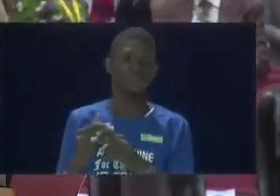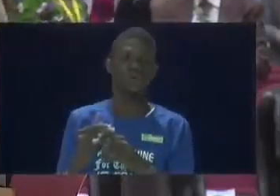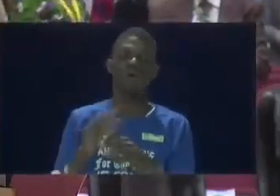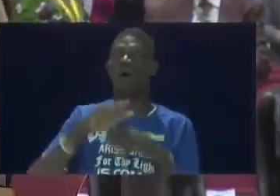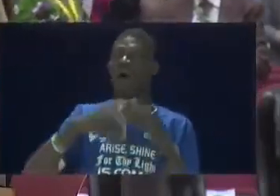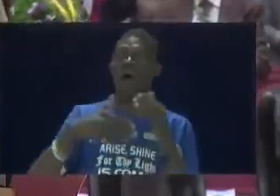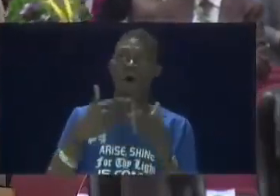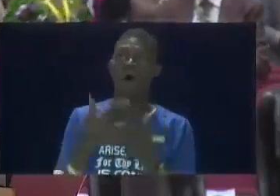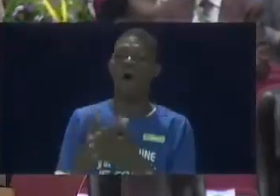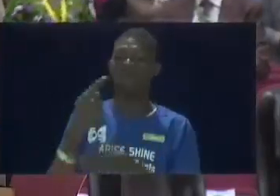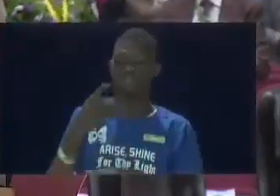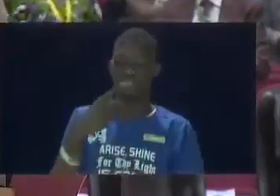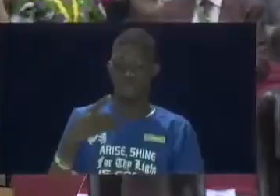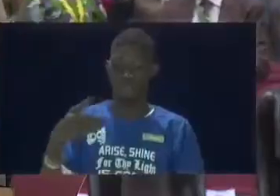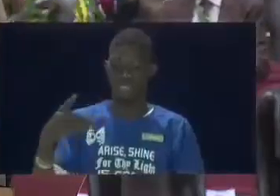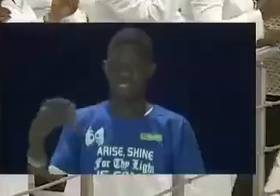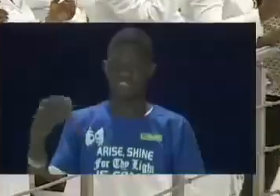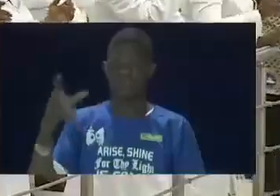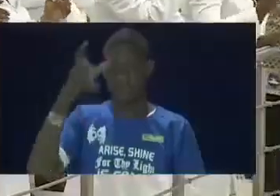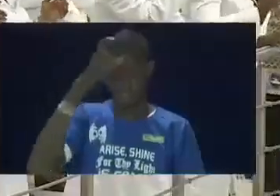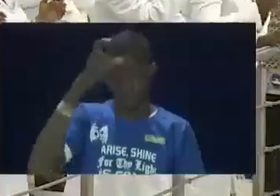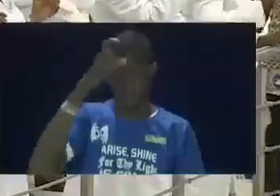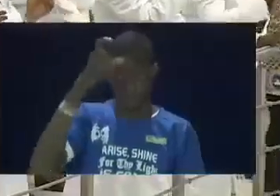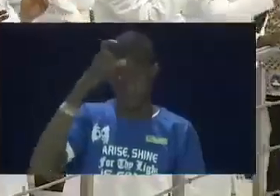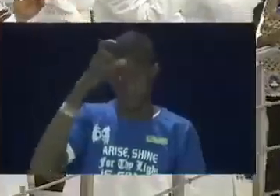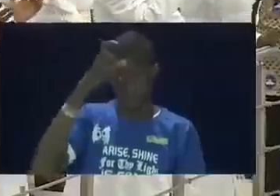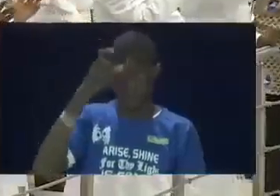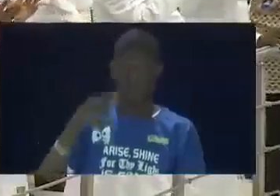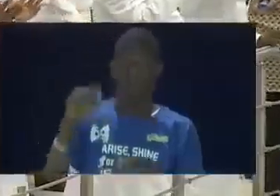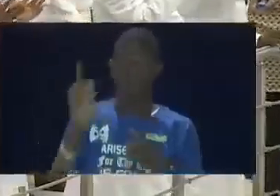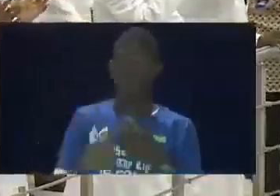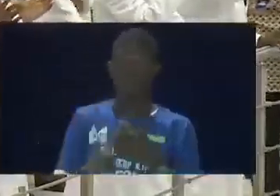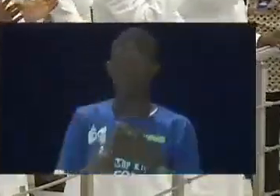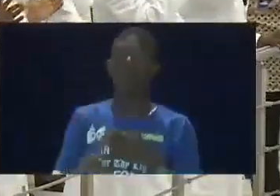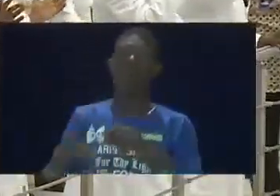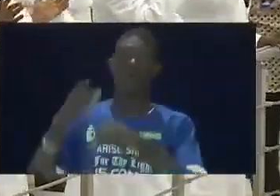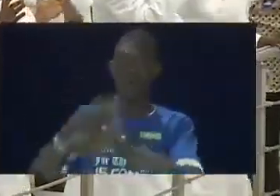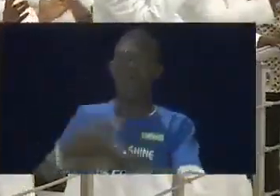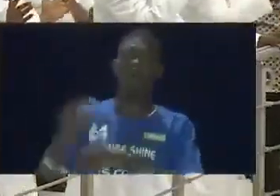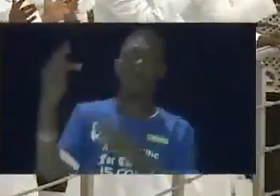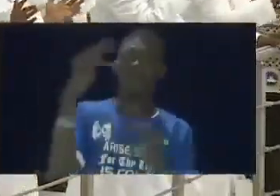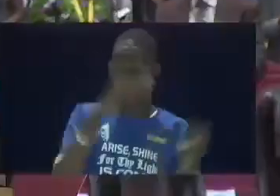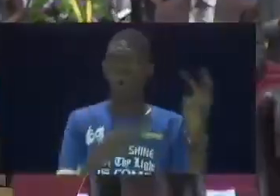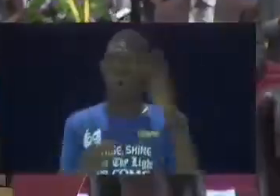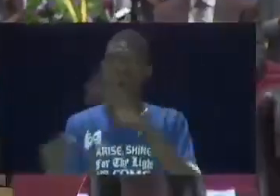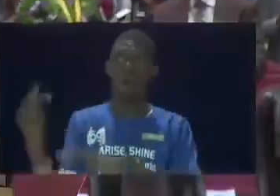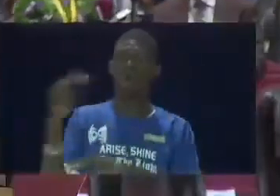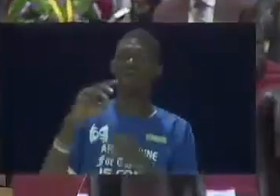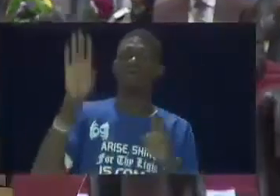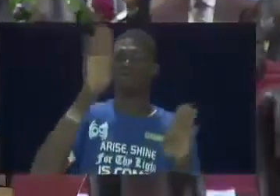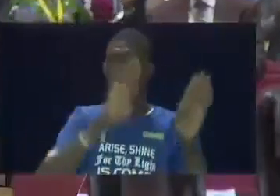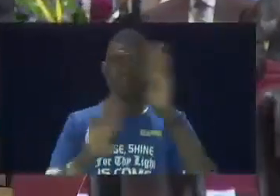all the devices of the devil to cause war,